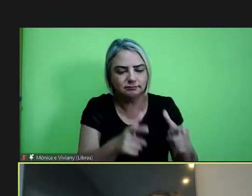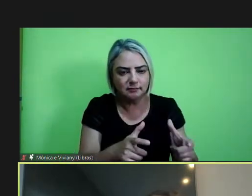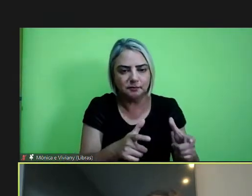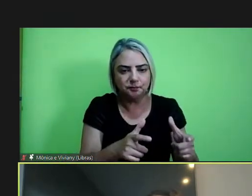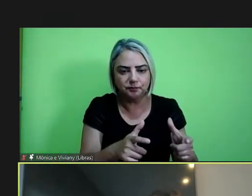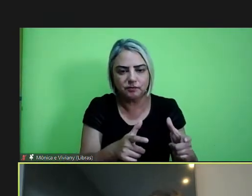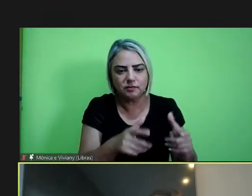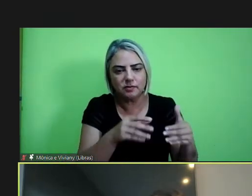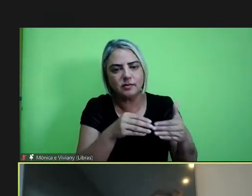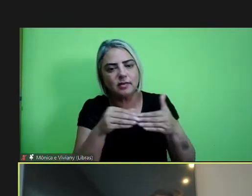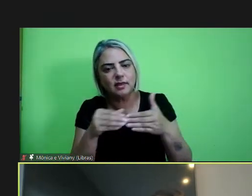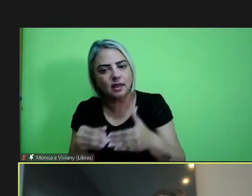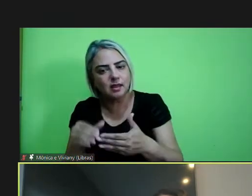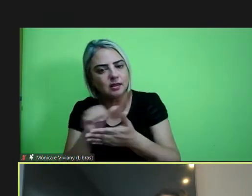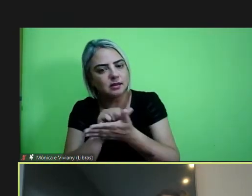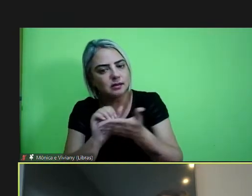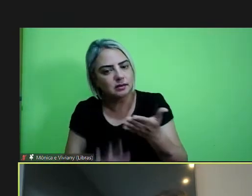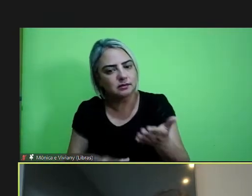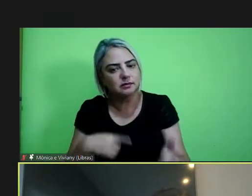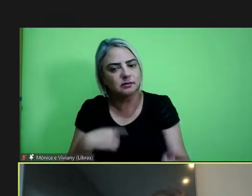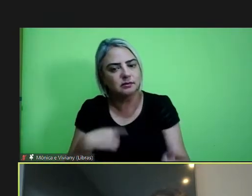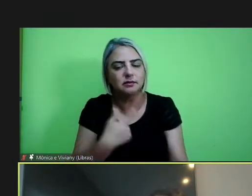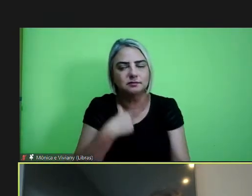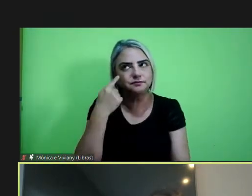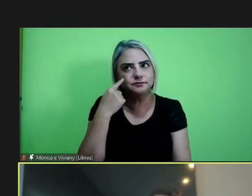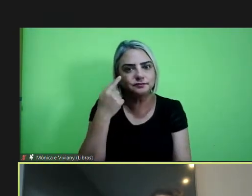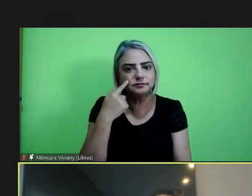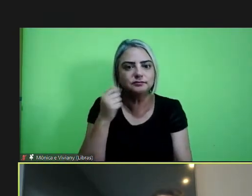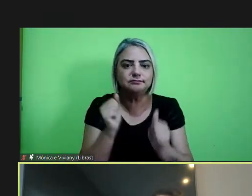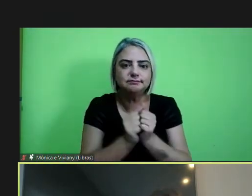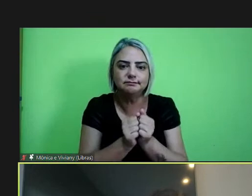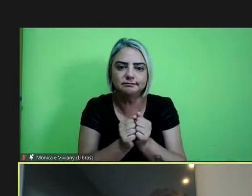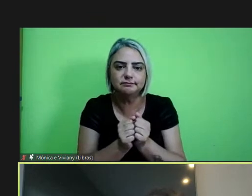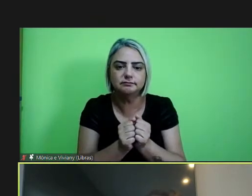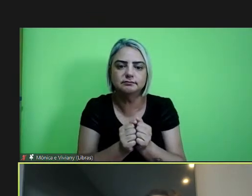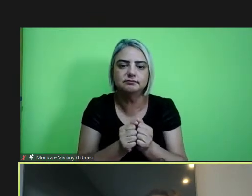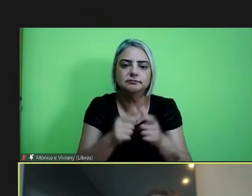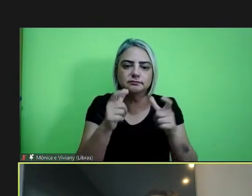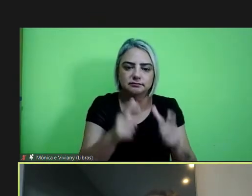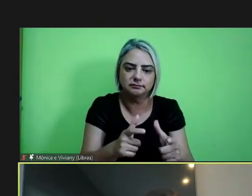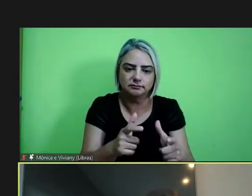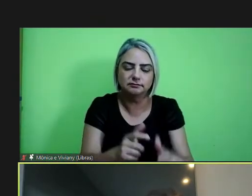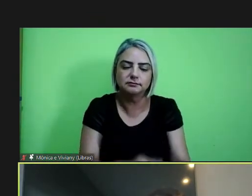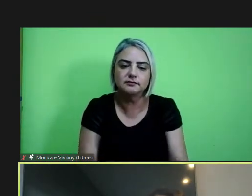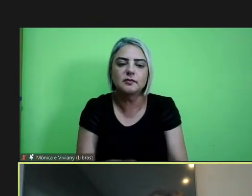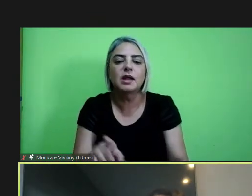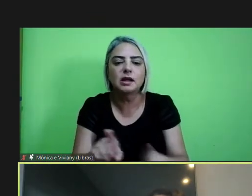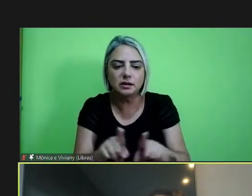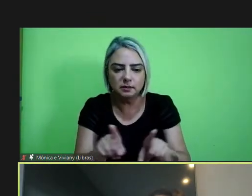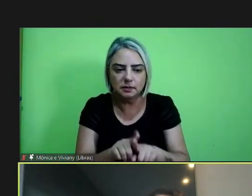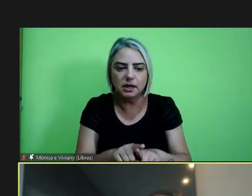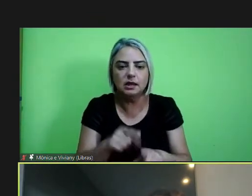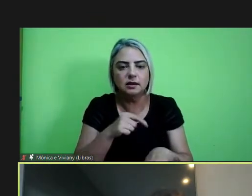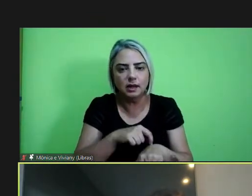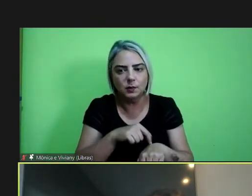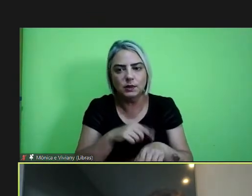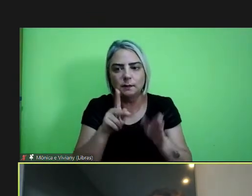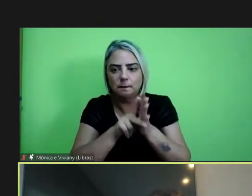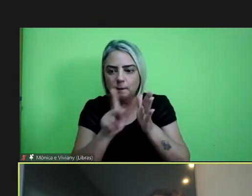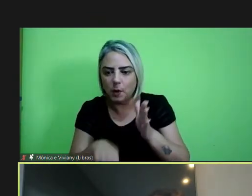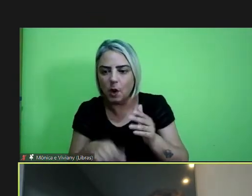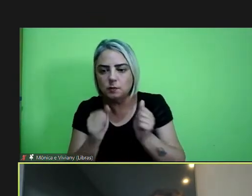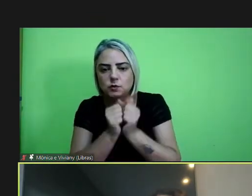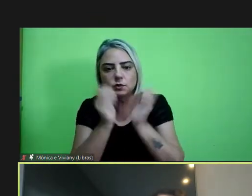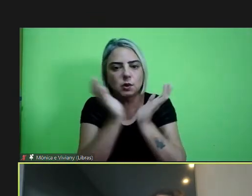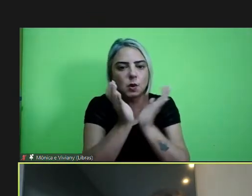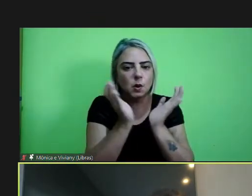do have time for planning to carry out these actions that are planned for us in